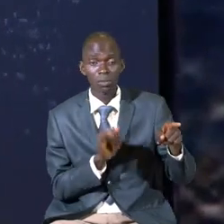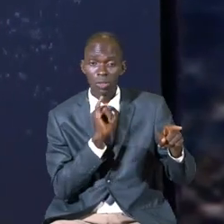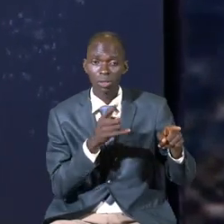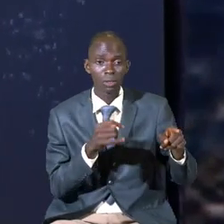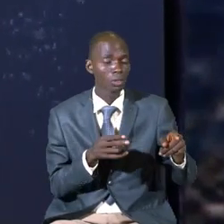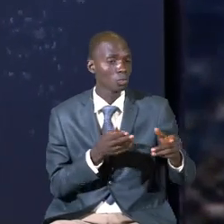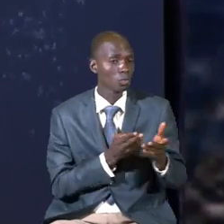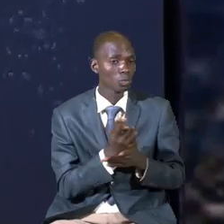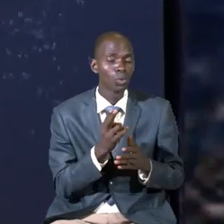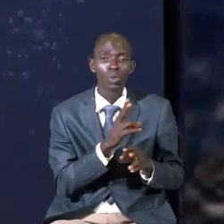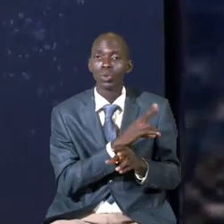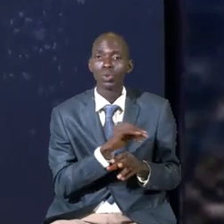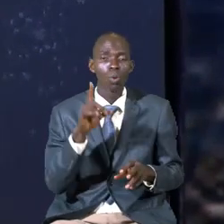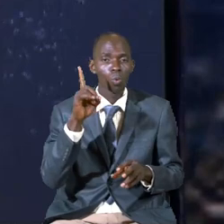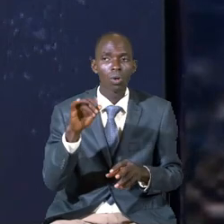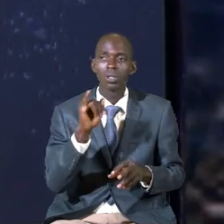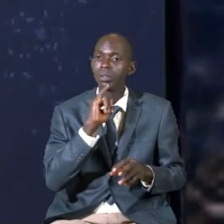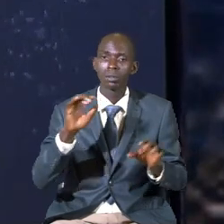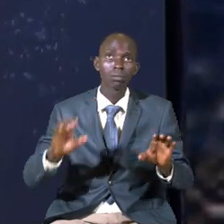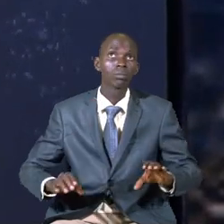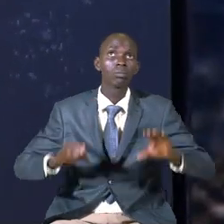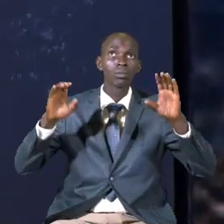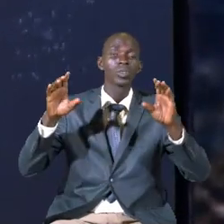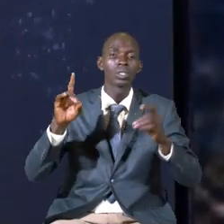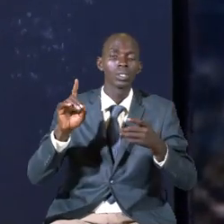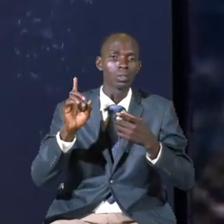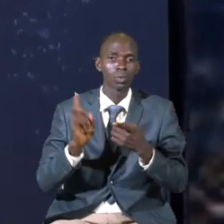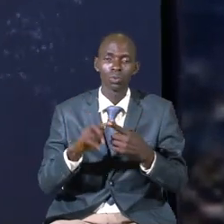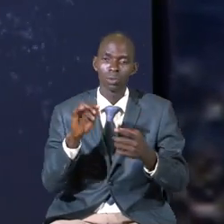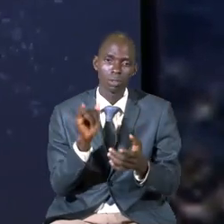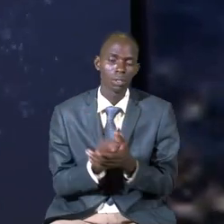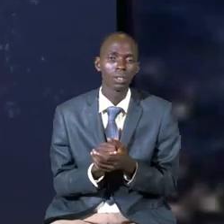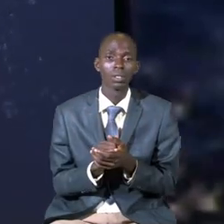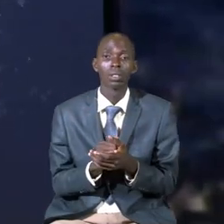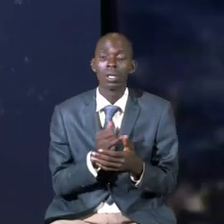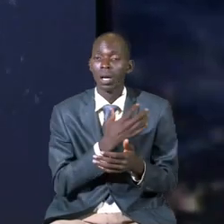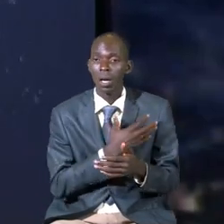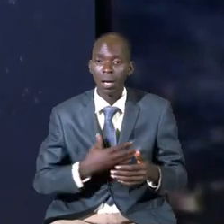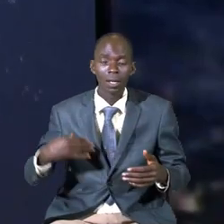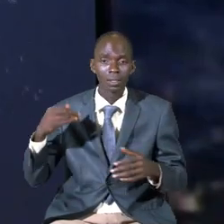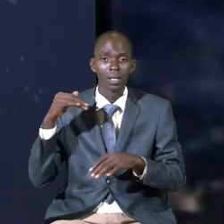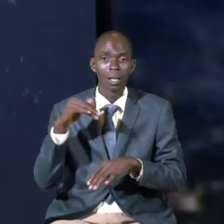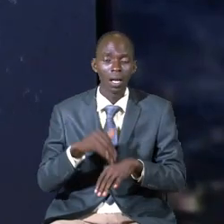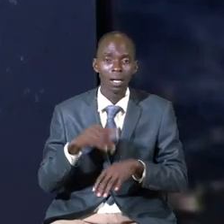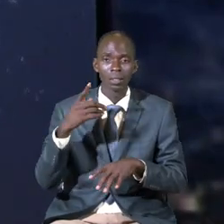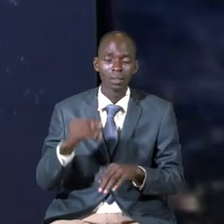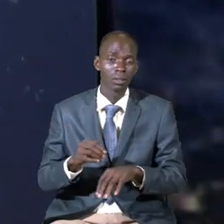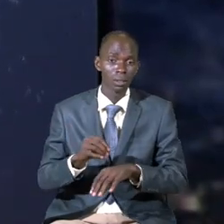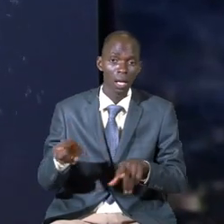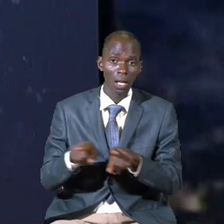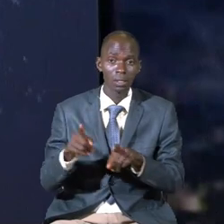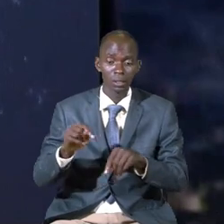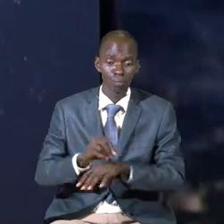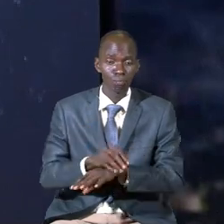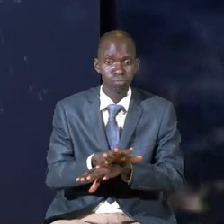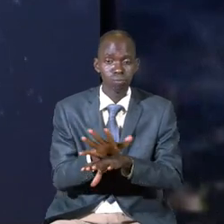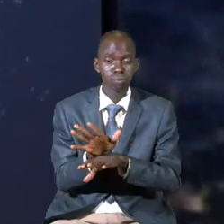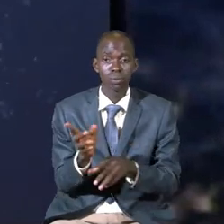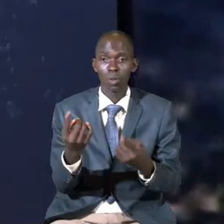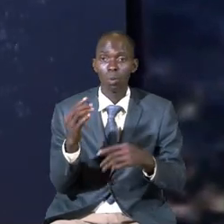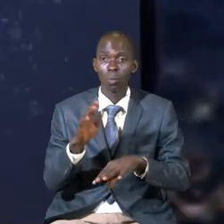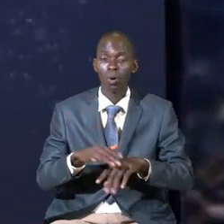to that nobody is dedicated to that as the impact has come upon your life you